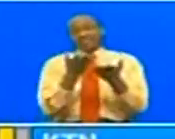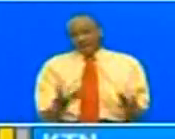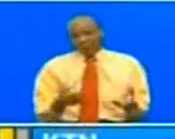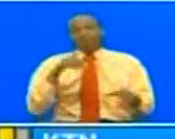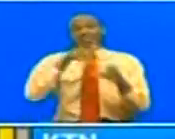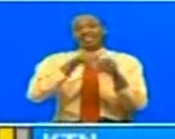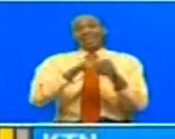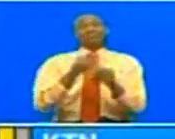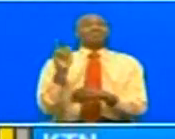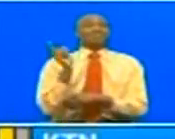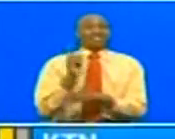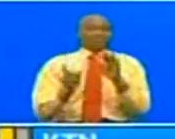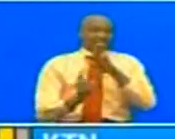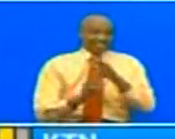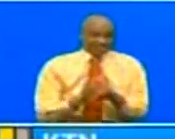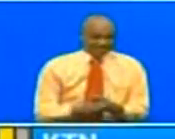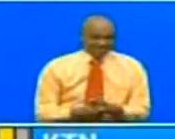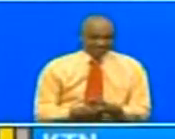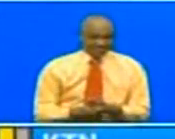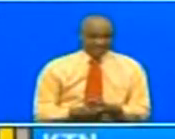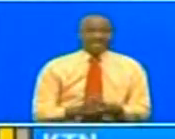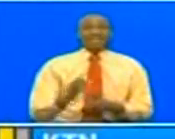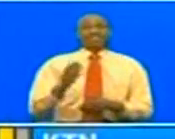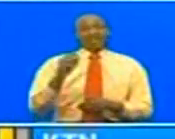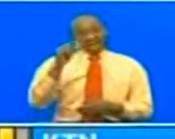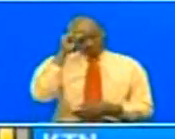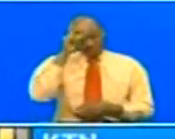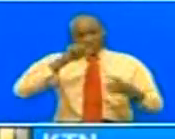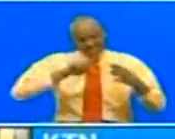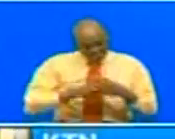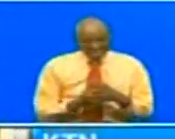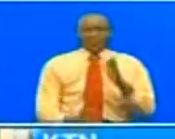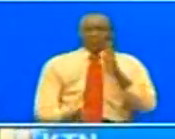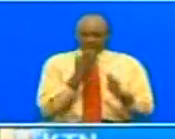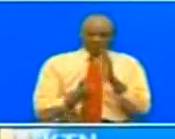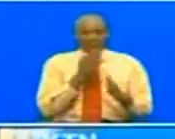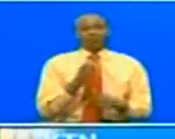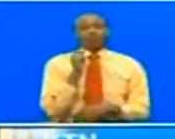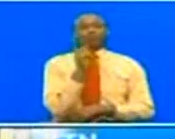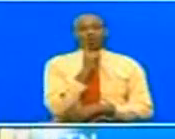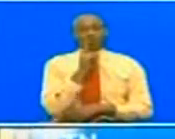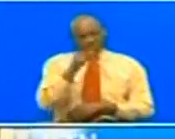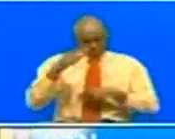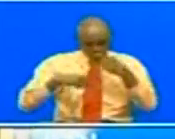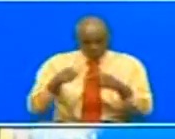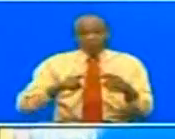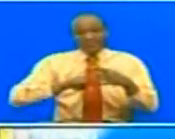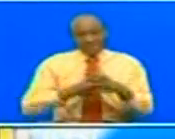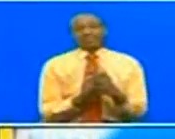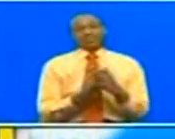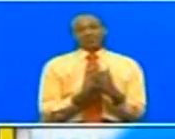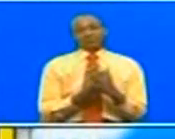Ministry. The government is starting operation with immediate effect. The process will